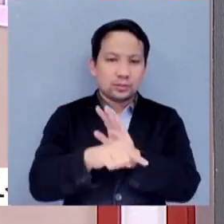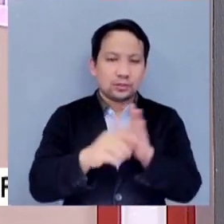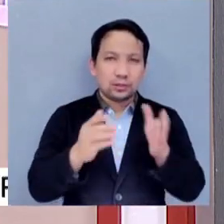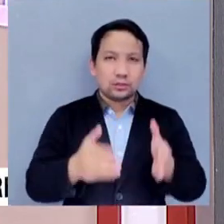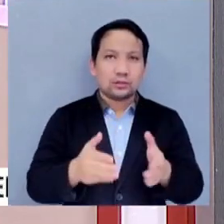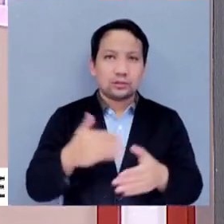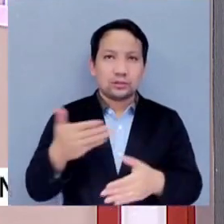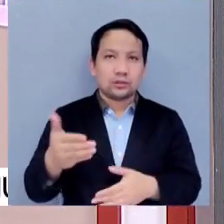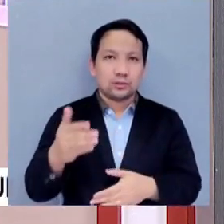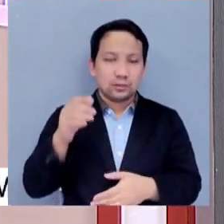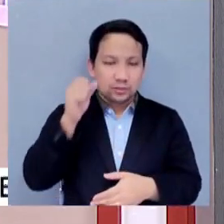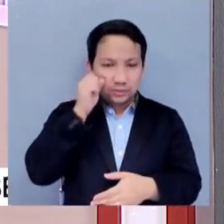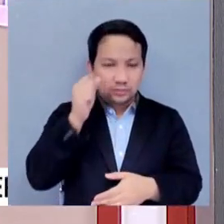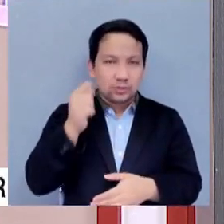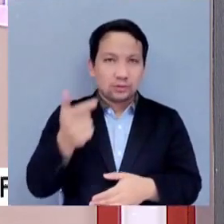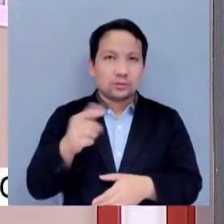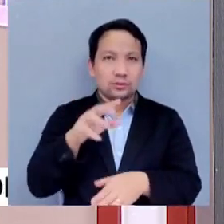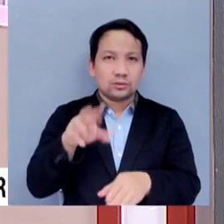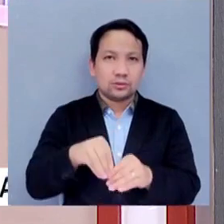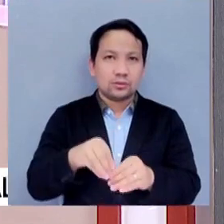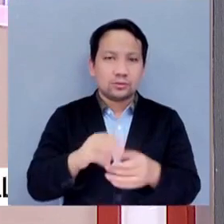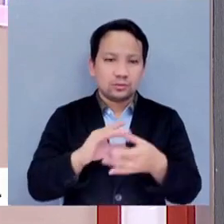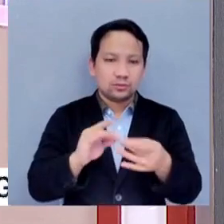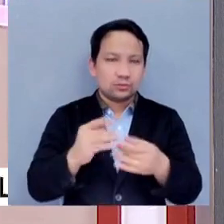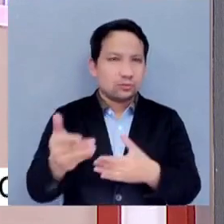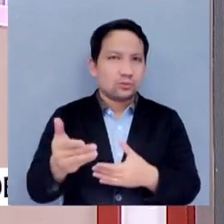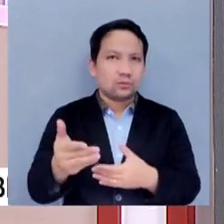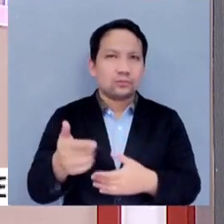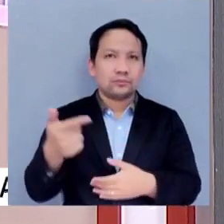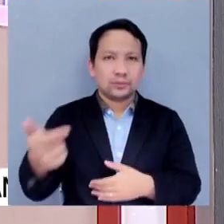Zian Ambrosio now joins us with that story. Zian, over to you.